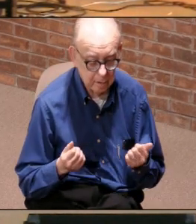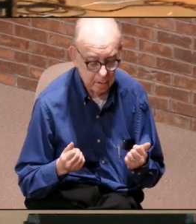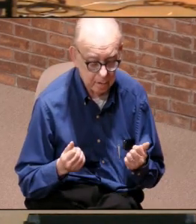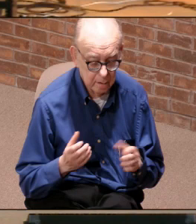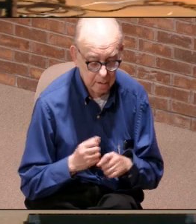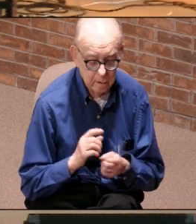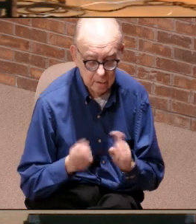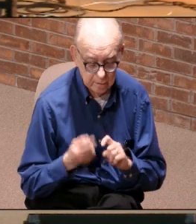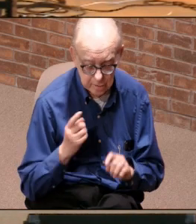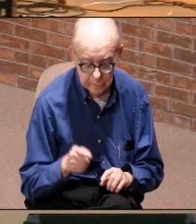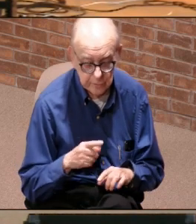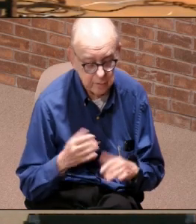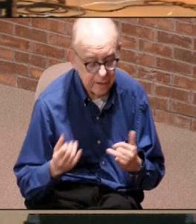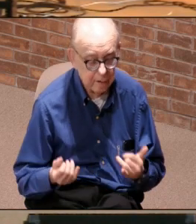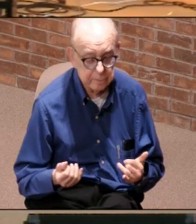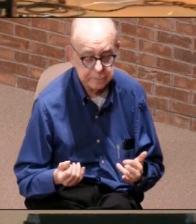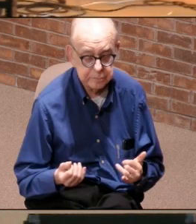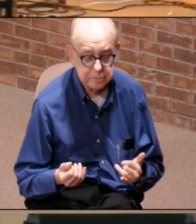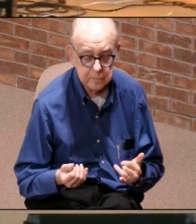got a change for you today.